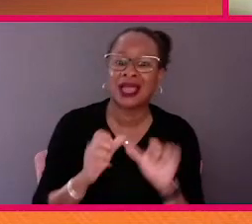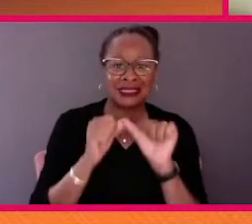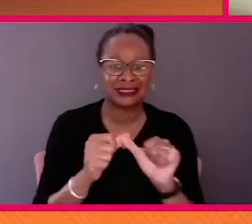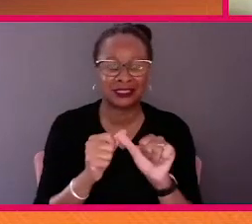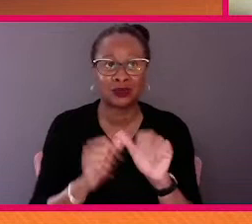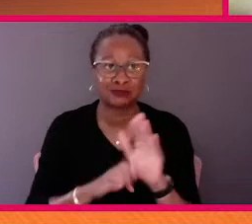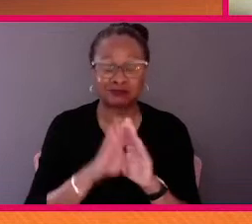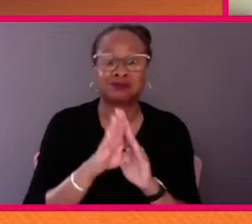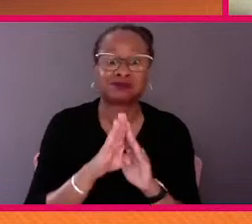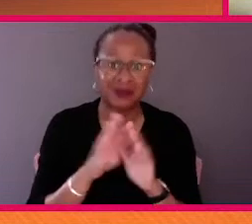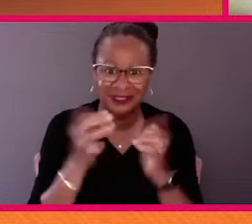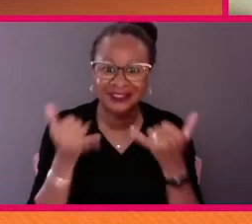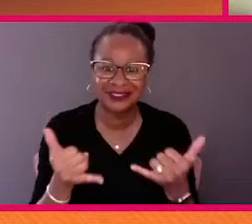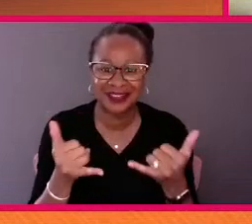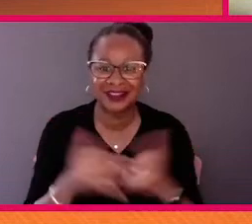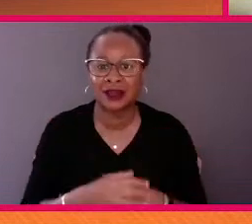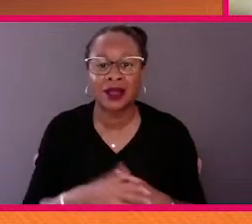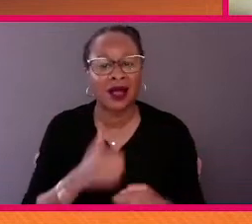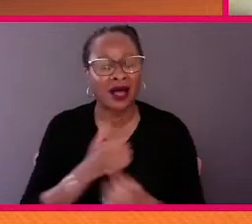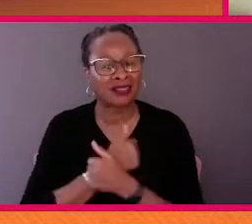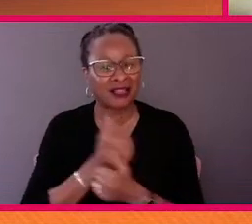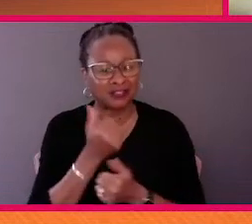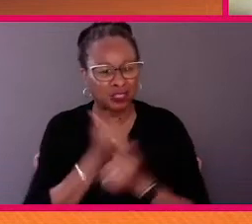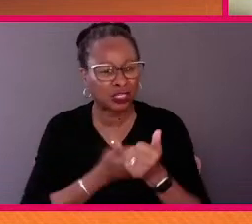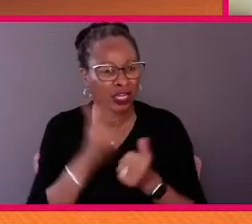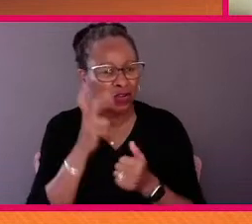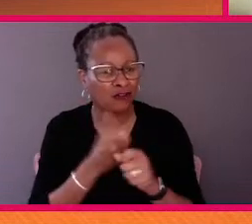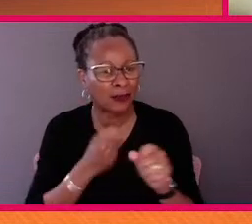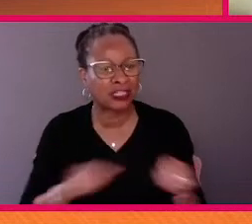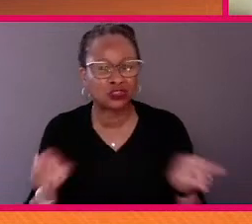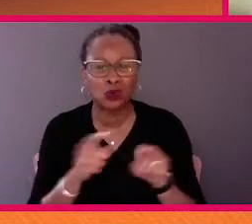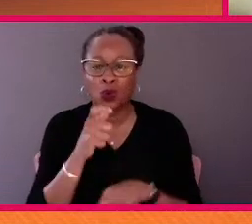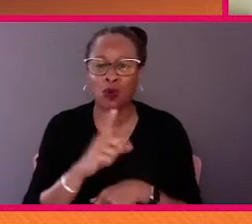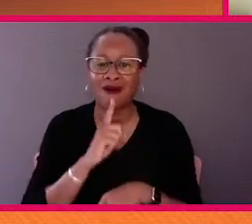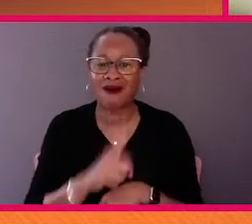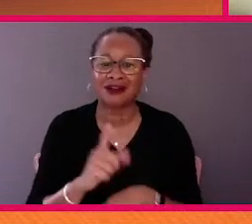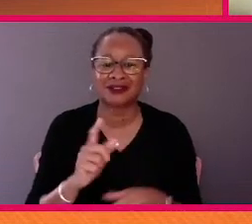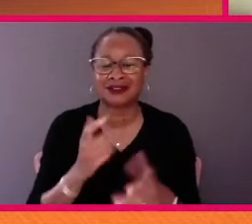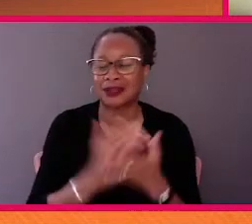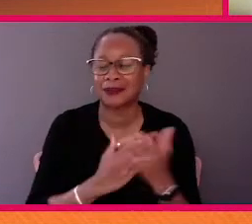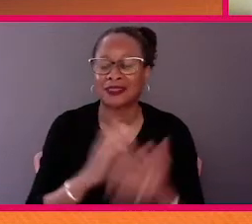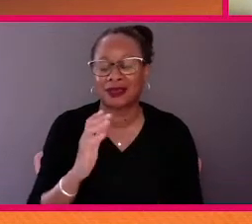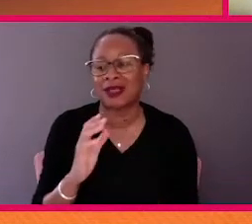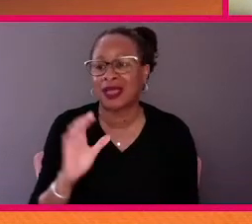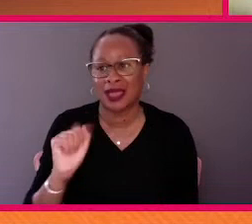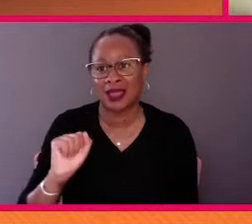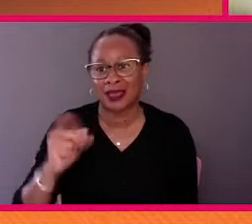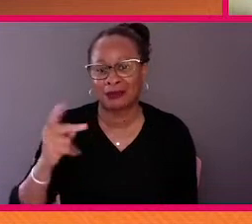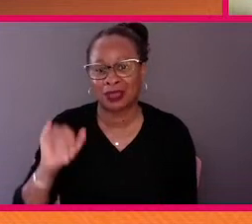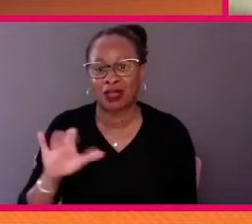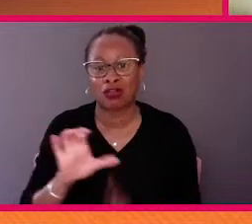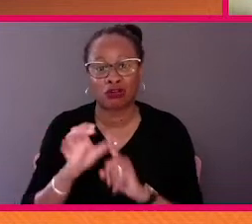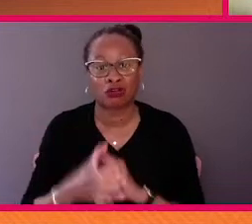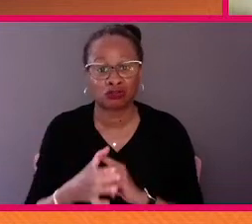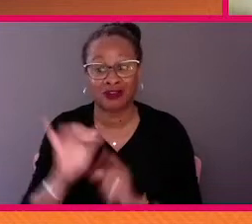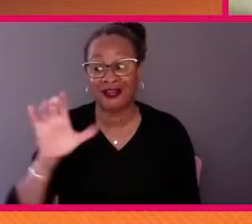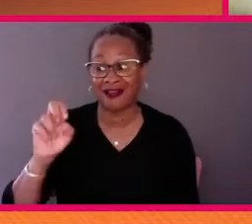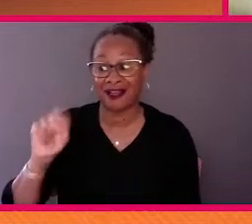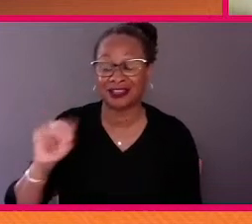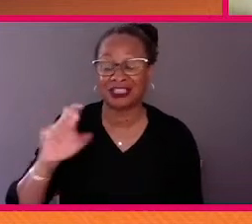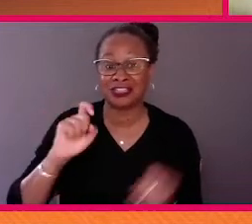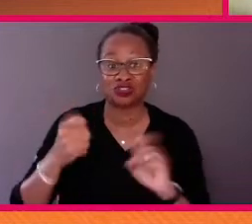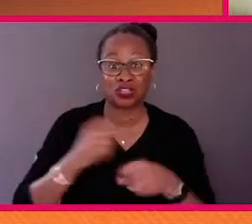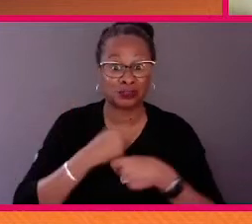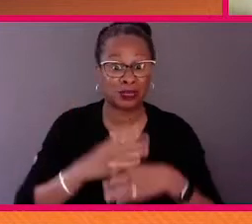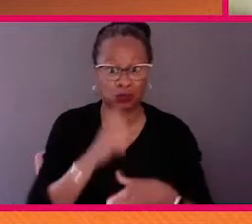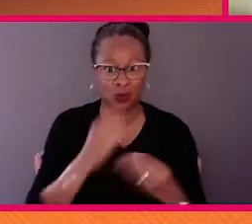today. I'd love to hear from each of you. Who are some of the AAPI cultural icons and changemakers that inspired you